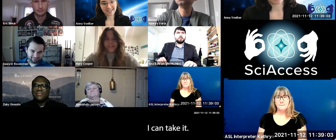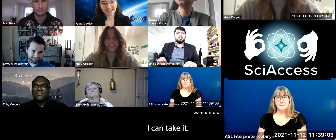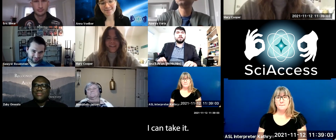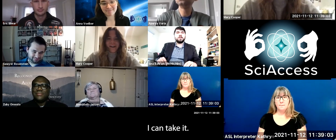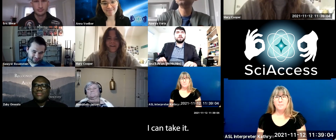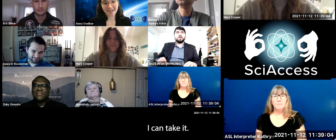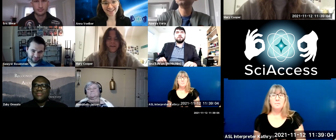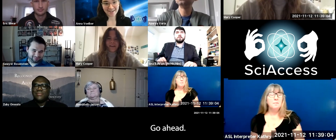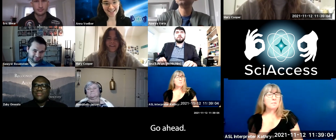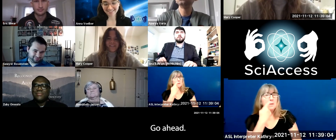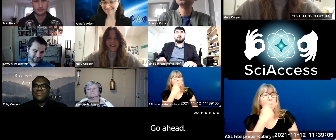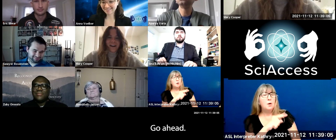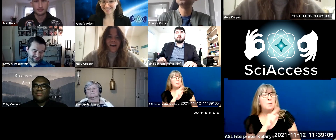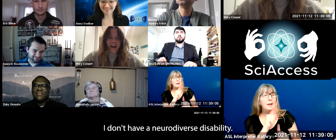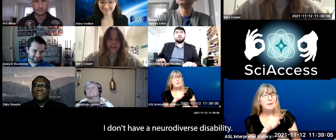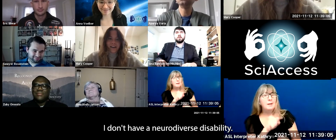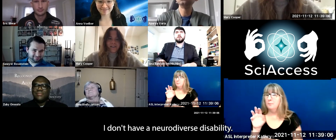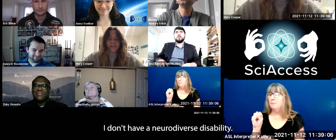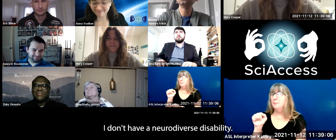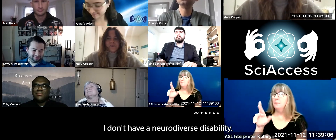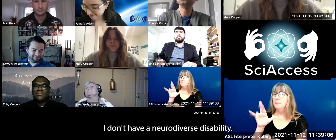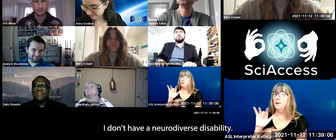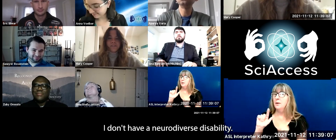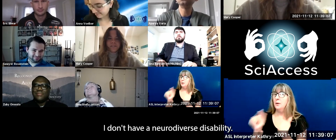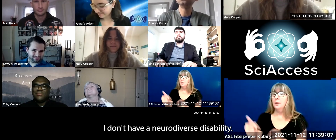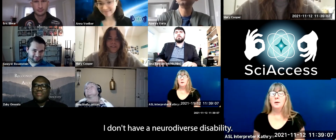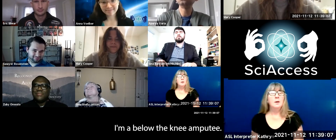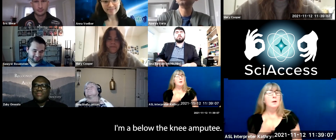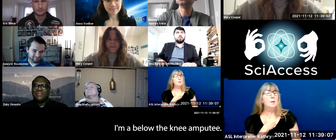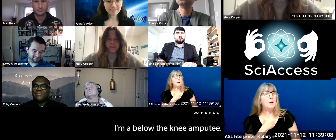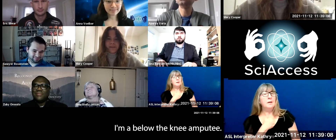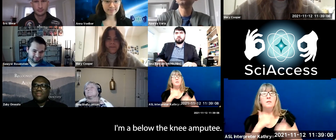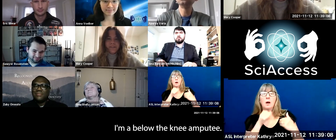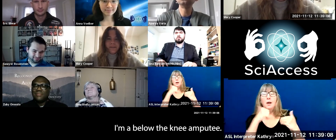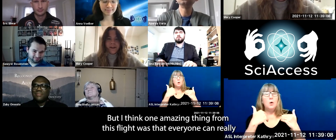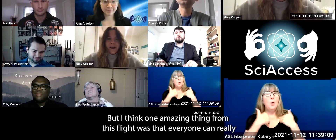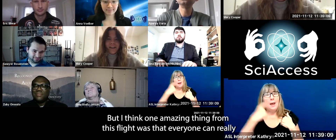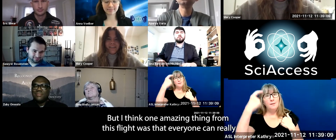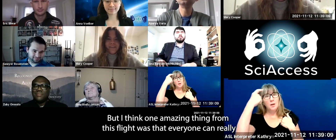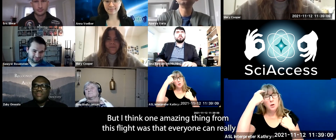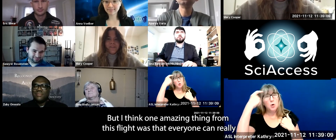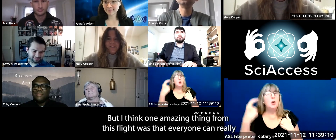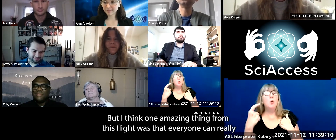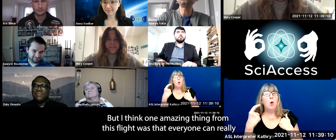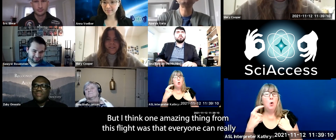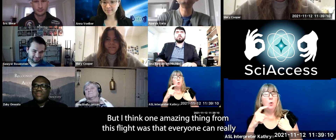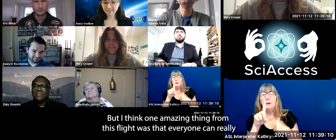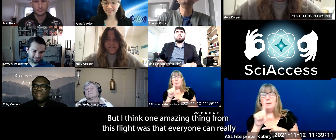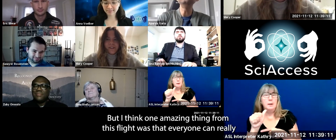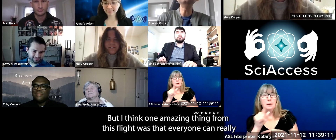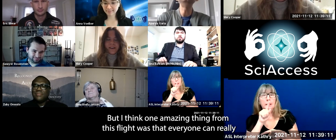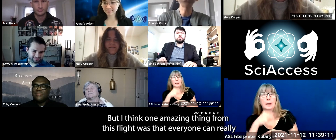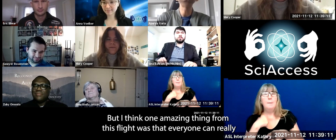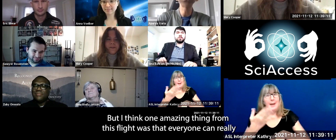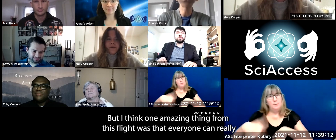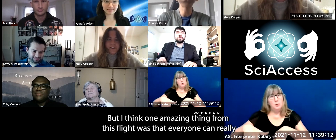I can take Yes. it. Mary, go ahead. I don't have a neurodiverse disability. I'm a below the knee amputee, but I think one amazing thing from this